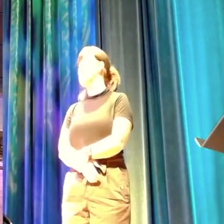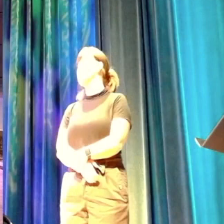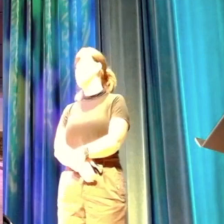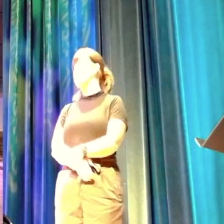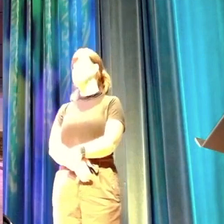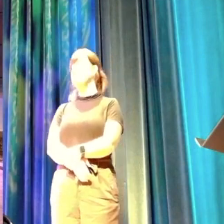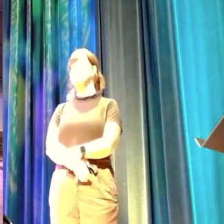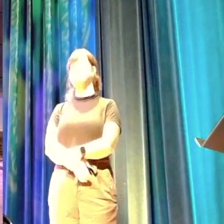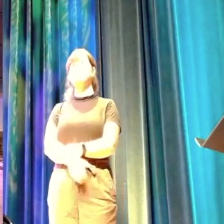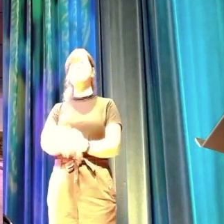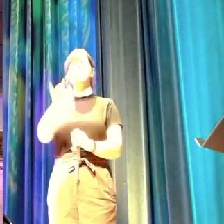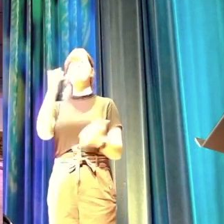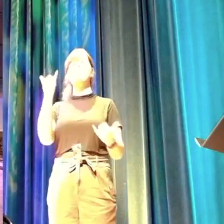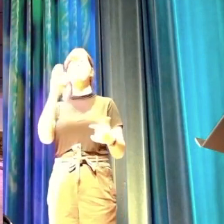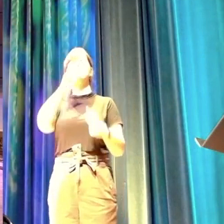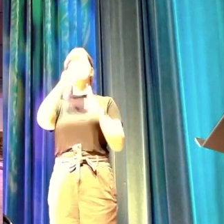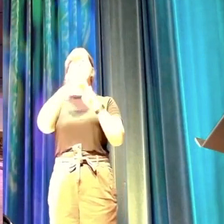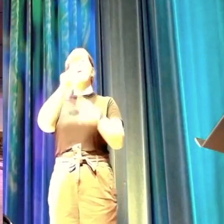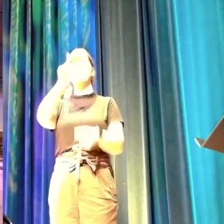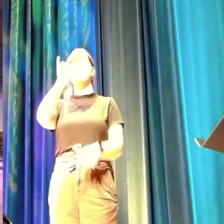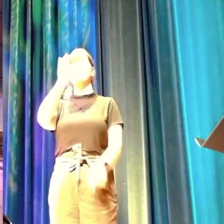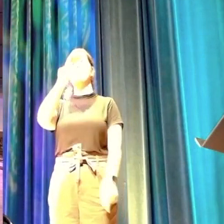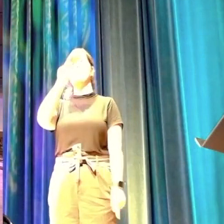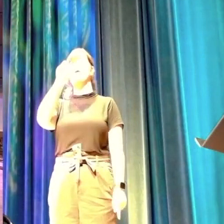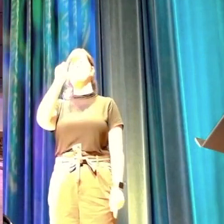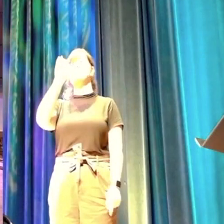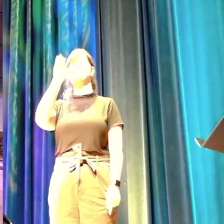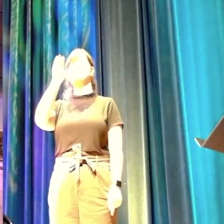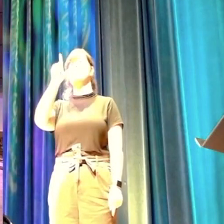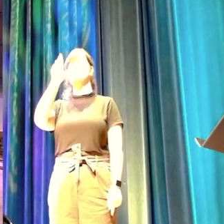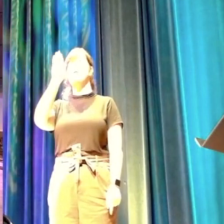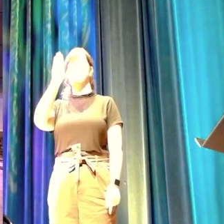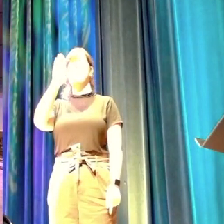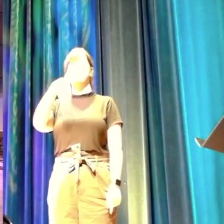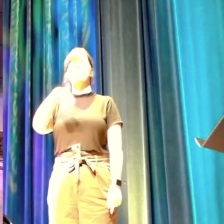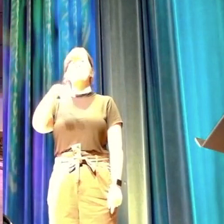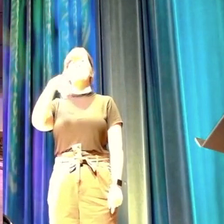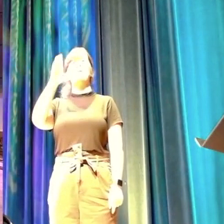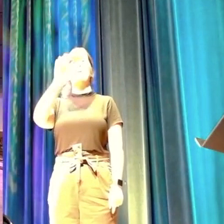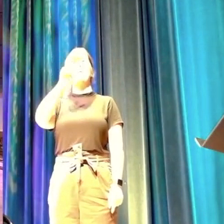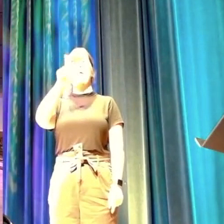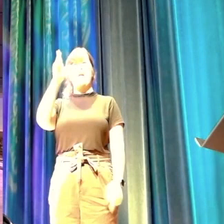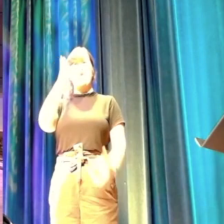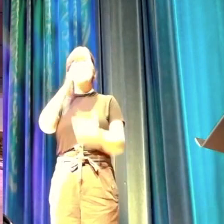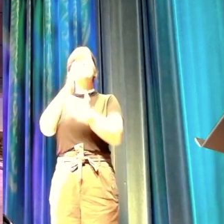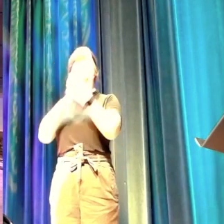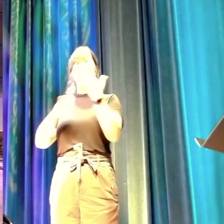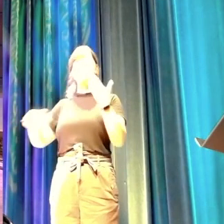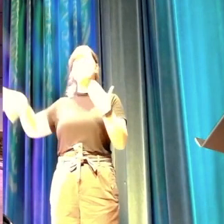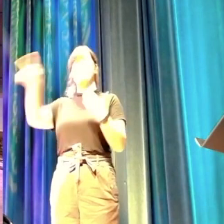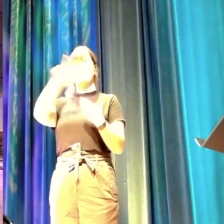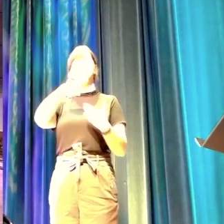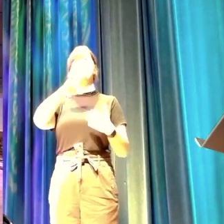The Lions Club. Let's talk about the Lioness and the Lions Club. I know some of them are in the audience today.